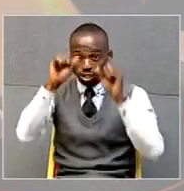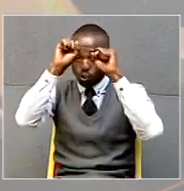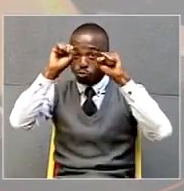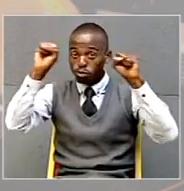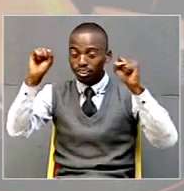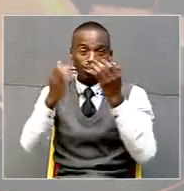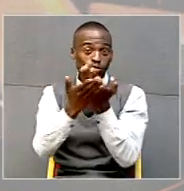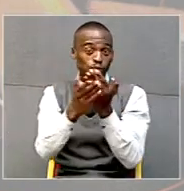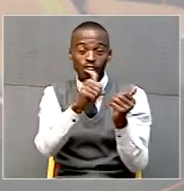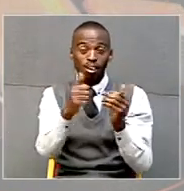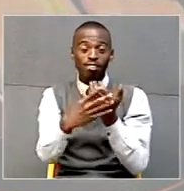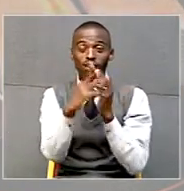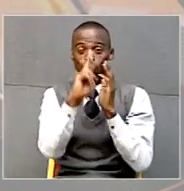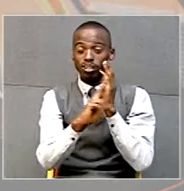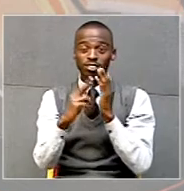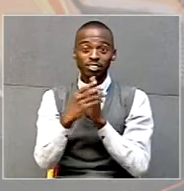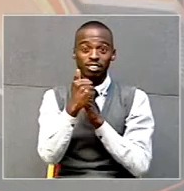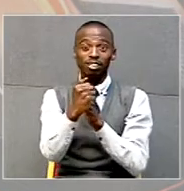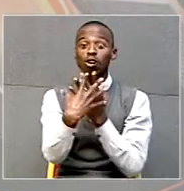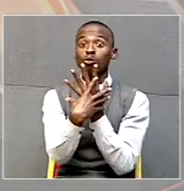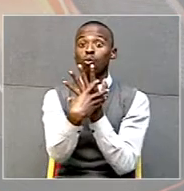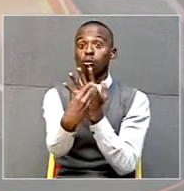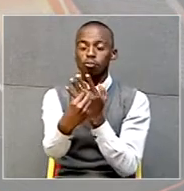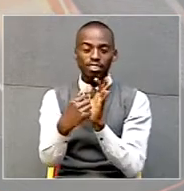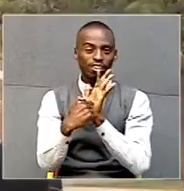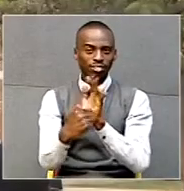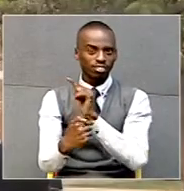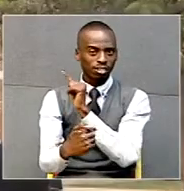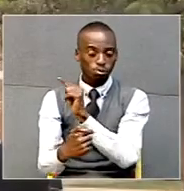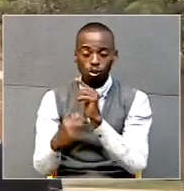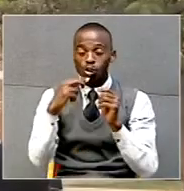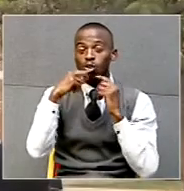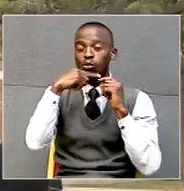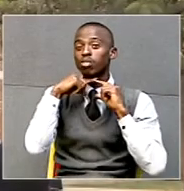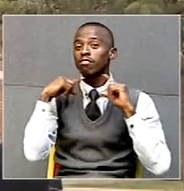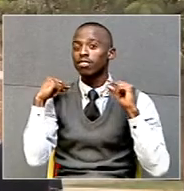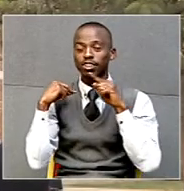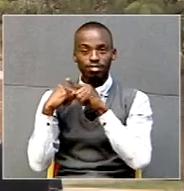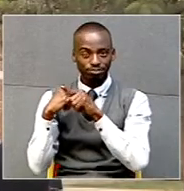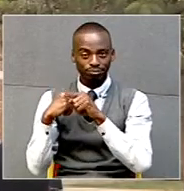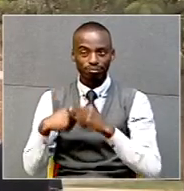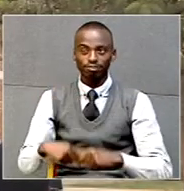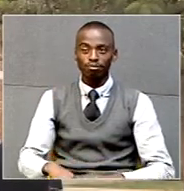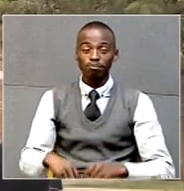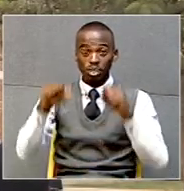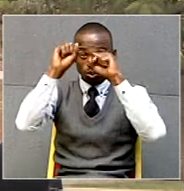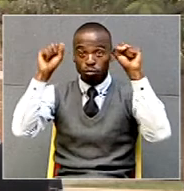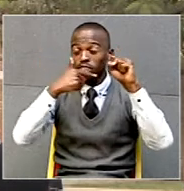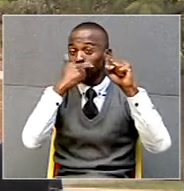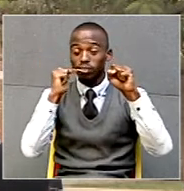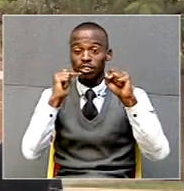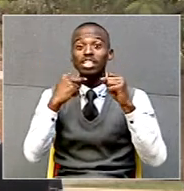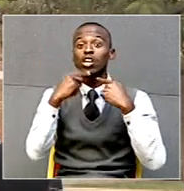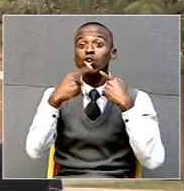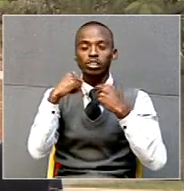therefore urged other religious leaders to emulate the example set by Father Bikwatsizehi. Mr. Museveni made the